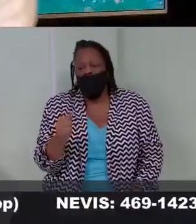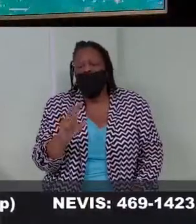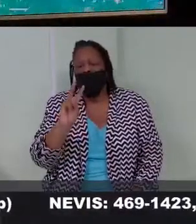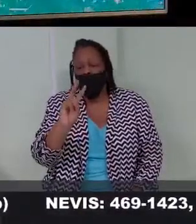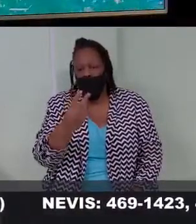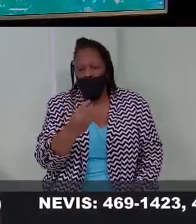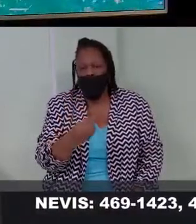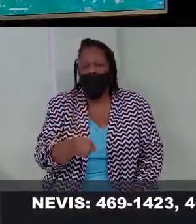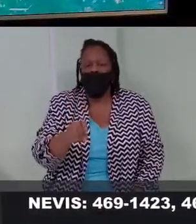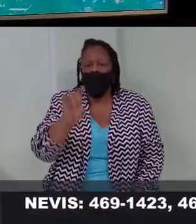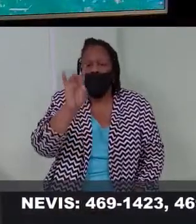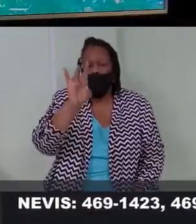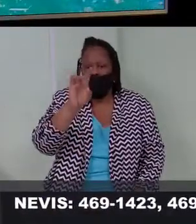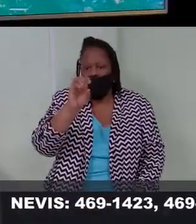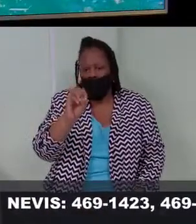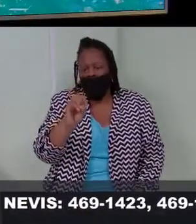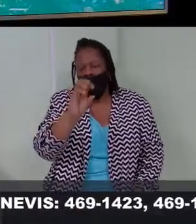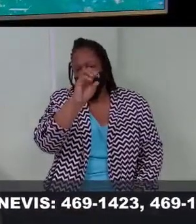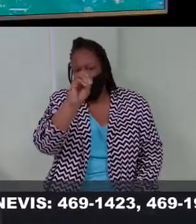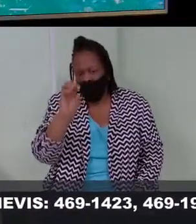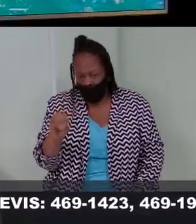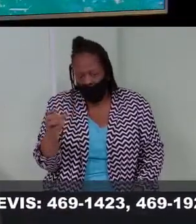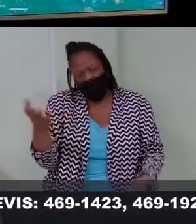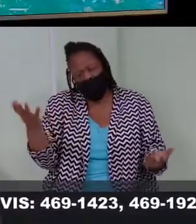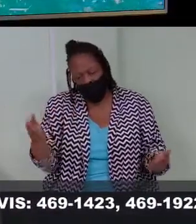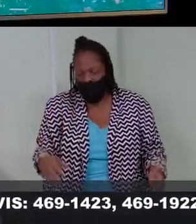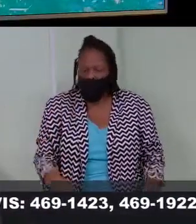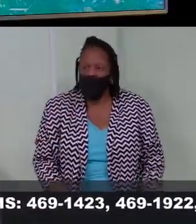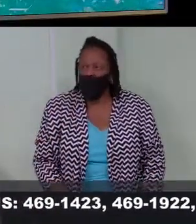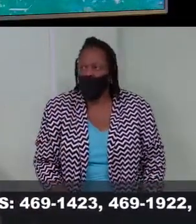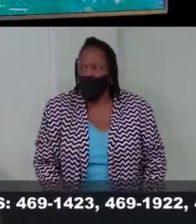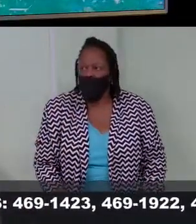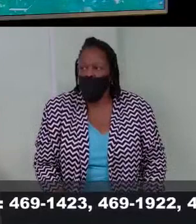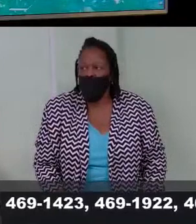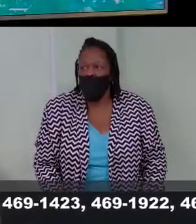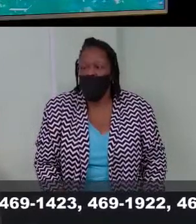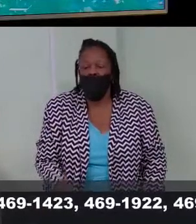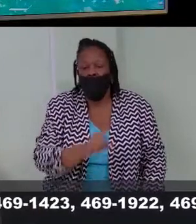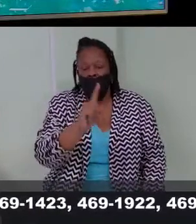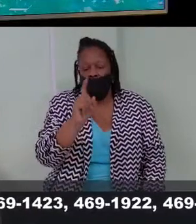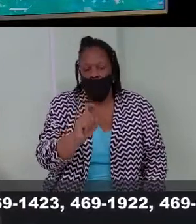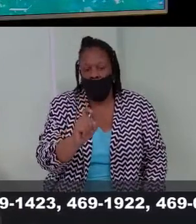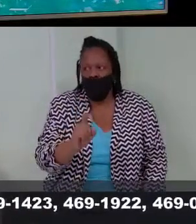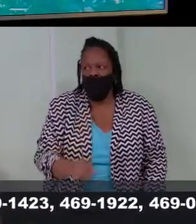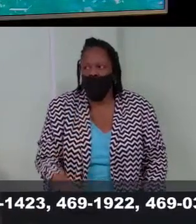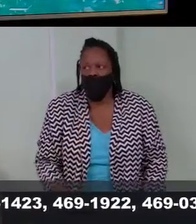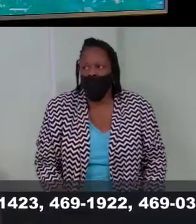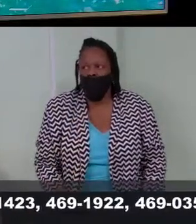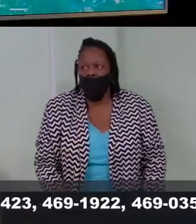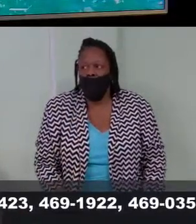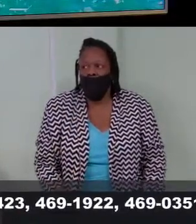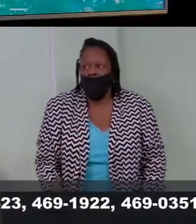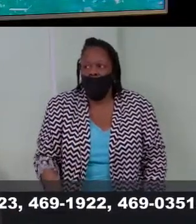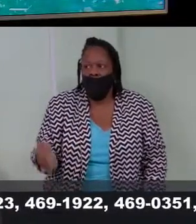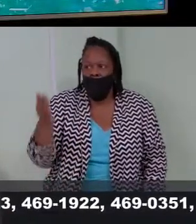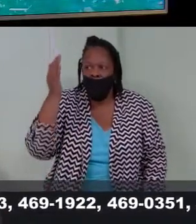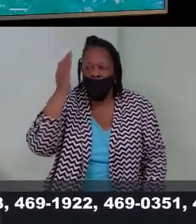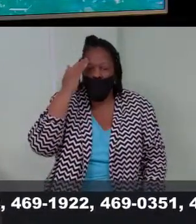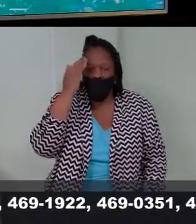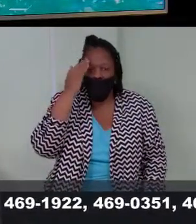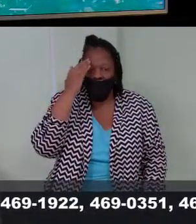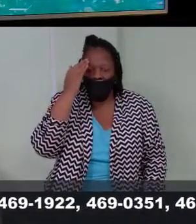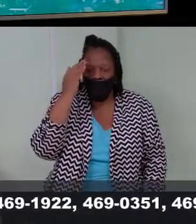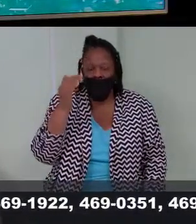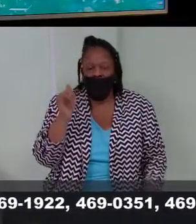And this is our last question comment for today. I note that the executive arm of government is about third